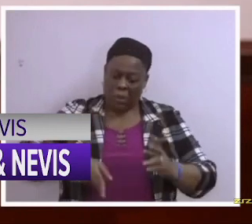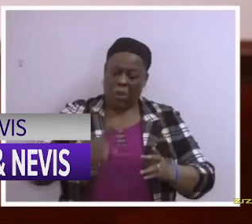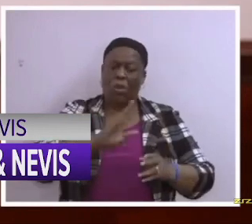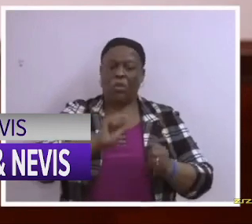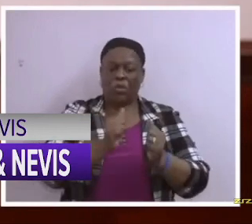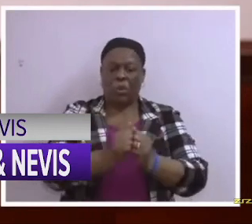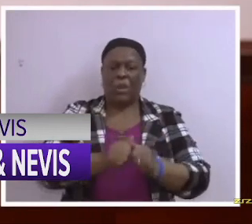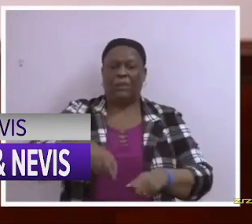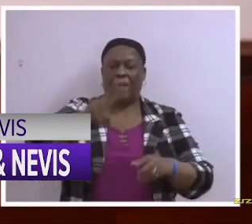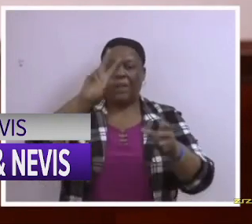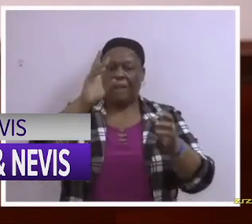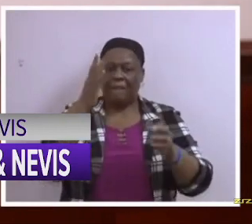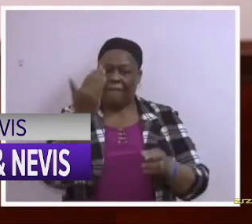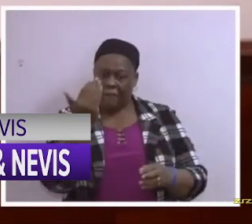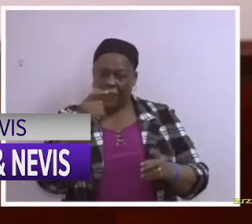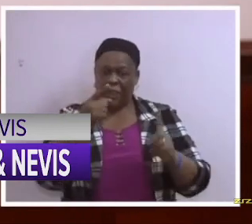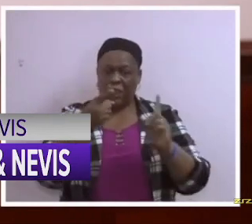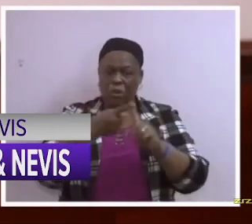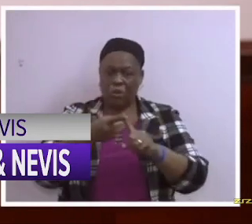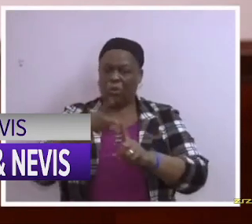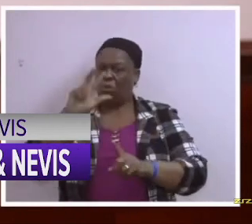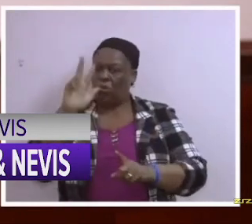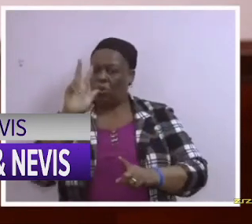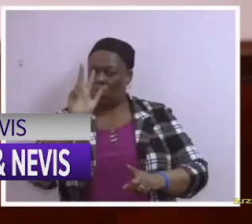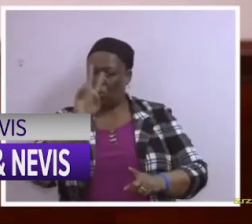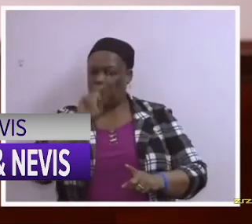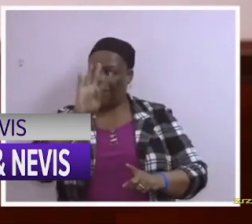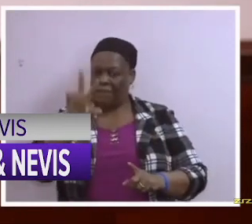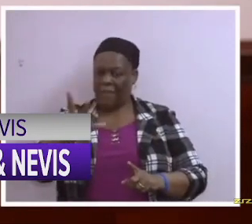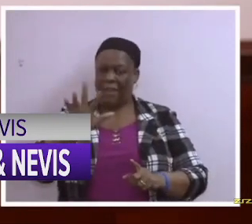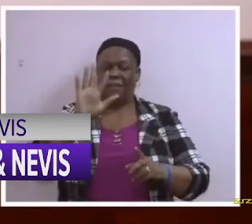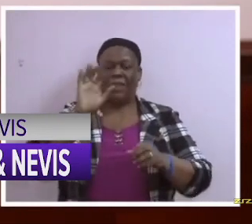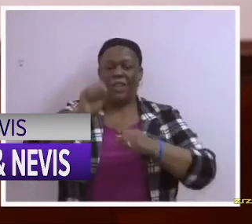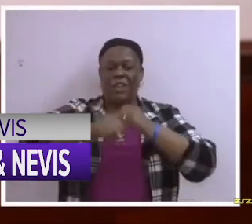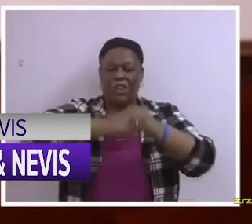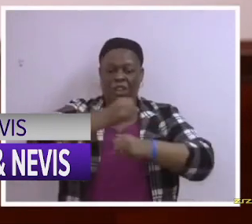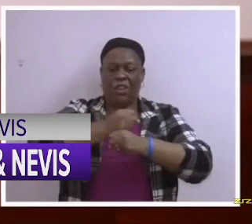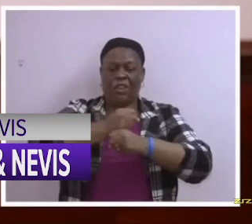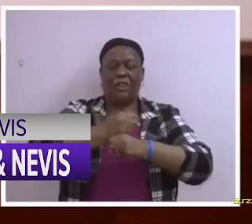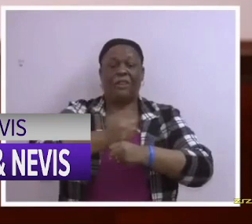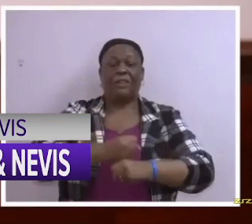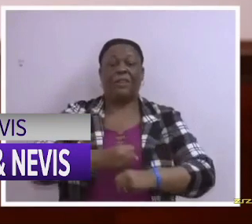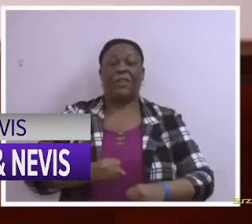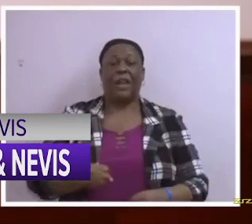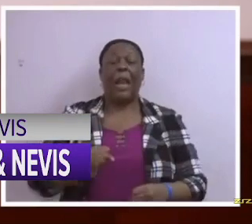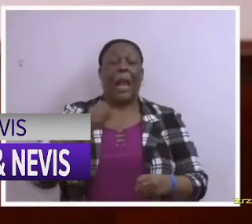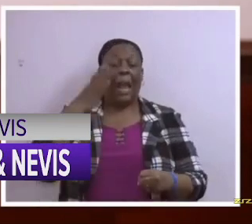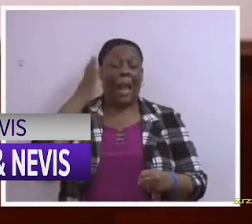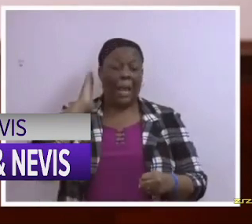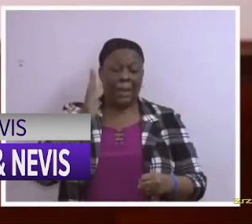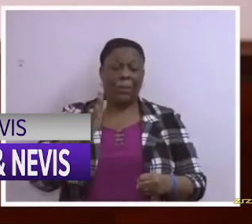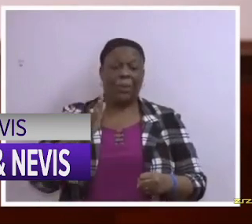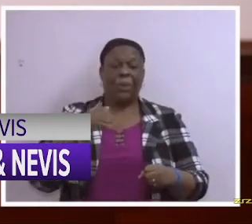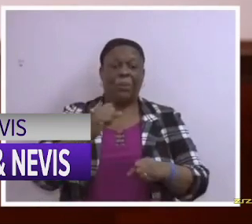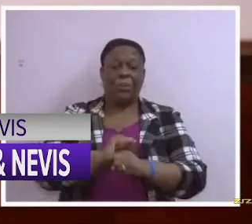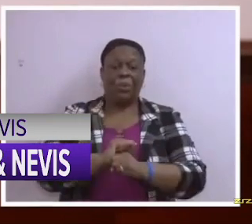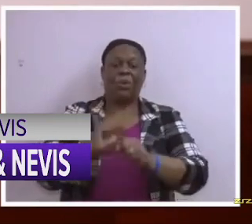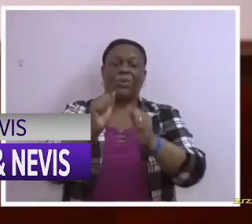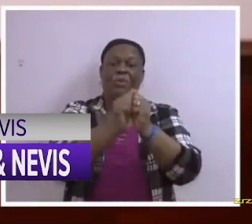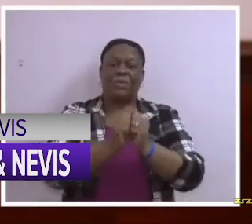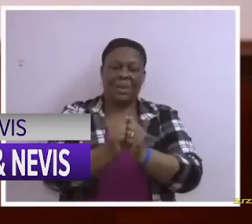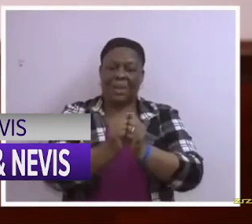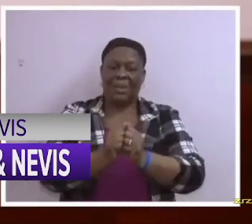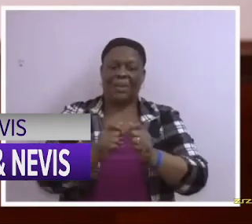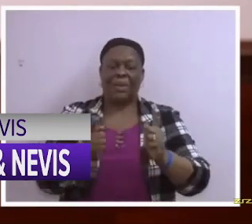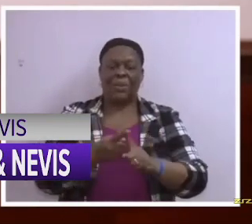prison. I reassure you that our security forces will be unrelenting in working collaboratively in their obligation